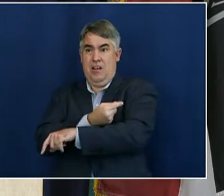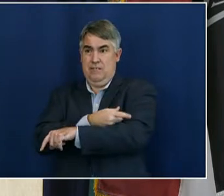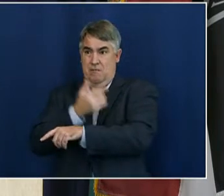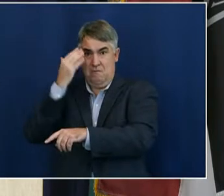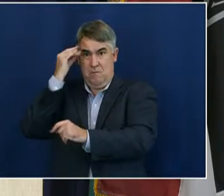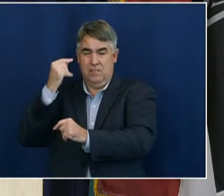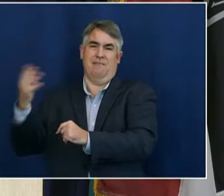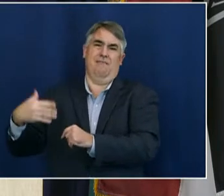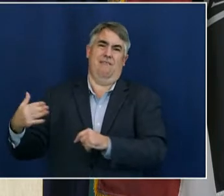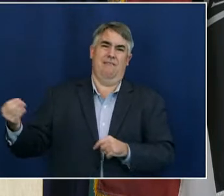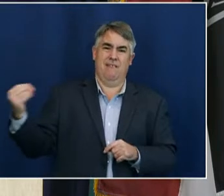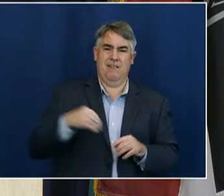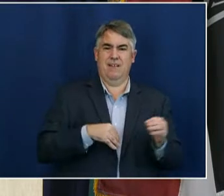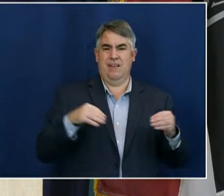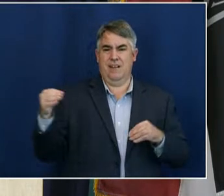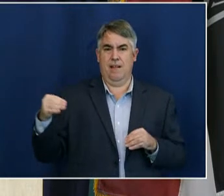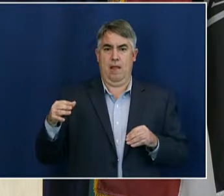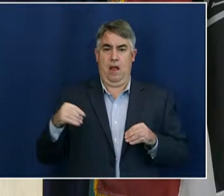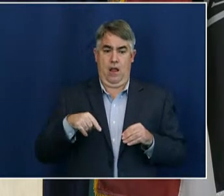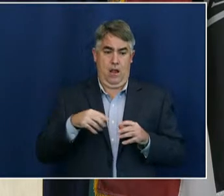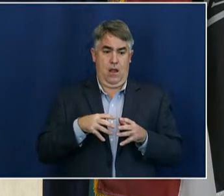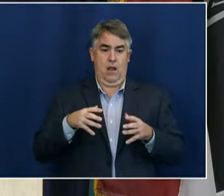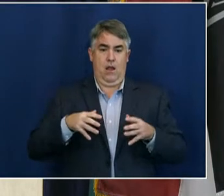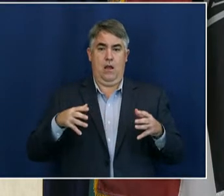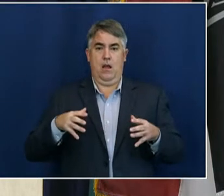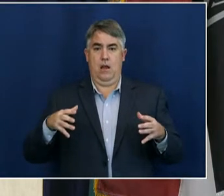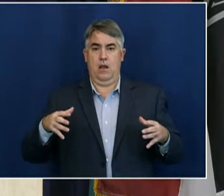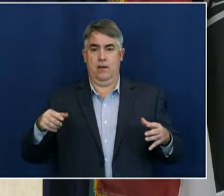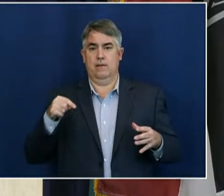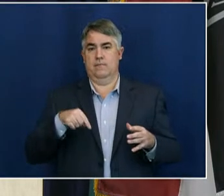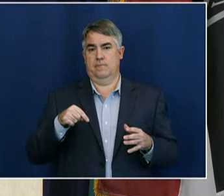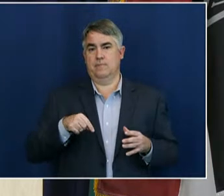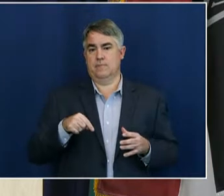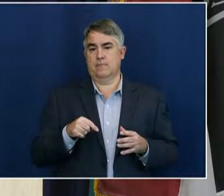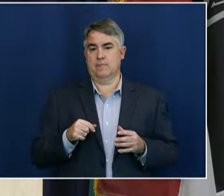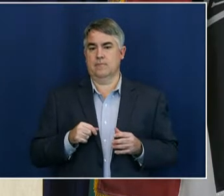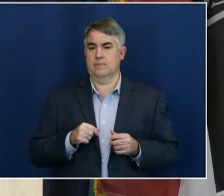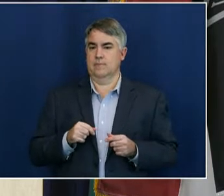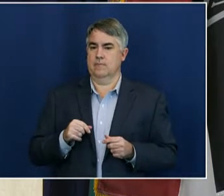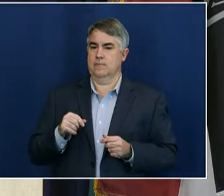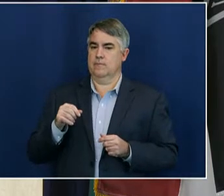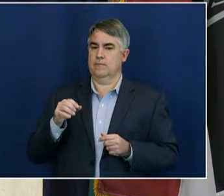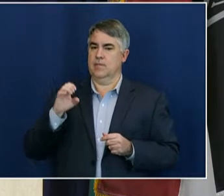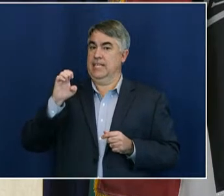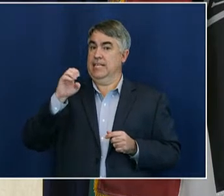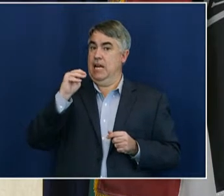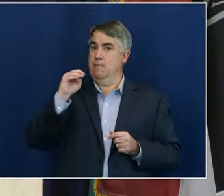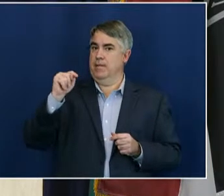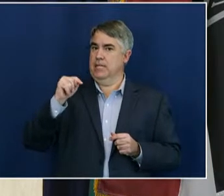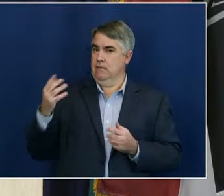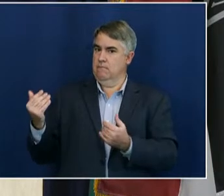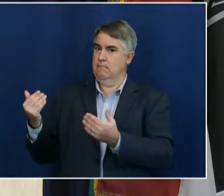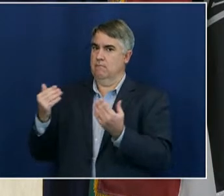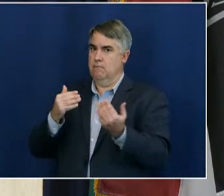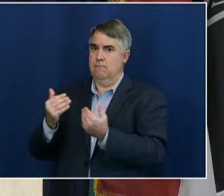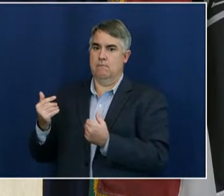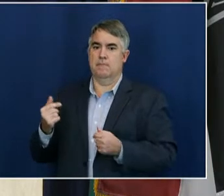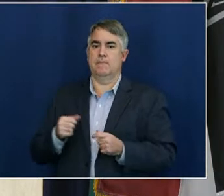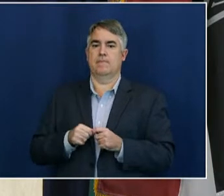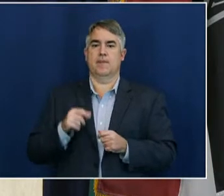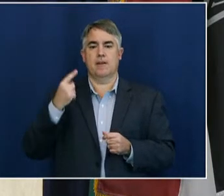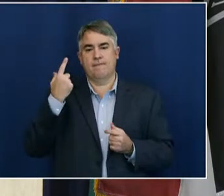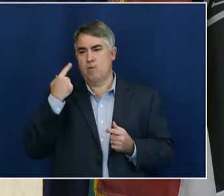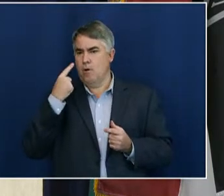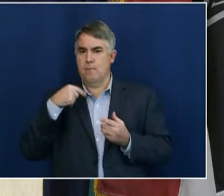increase in workforce as we increase the number of sites will come from our EMTs. The state has provided a waiver process where EMTs